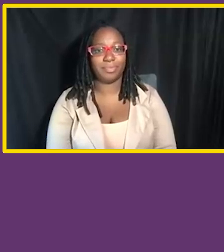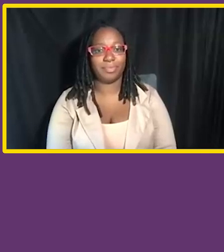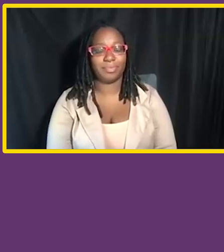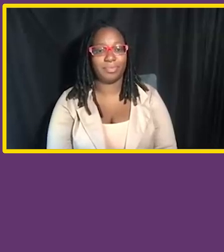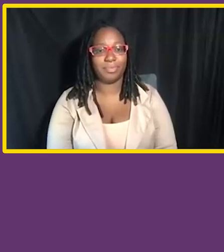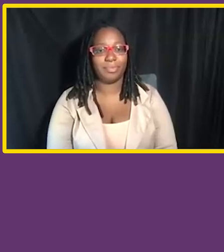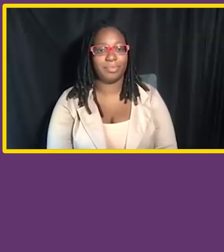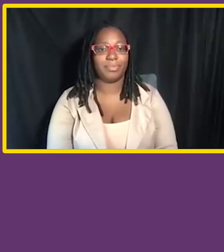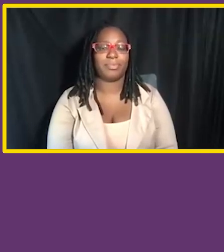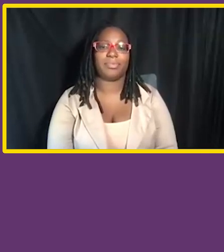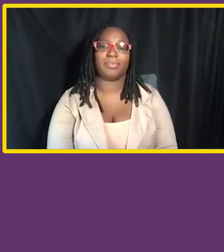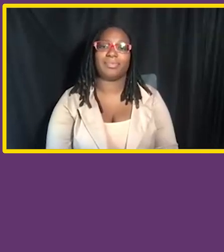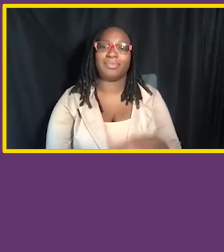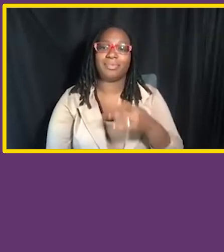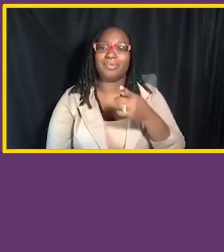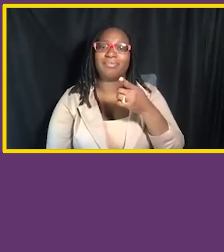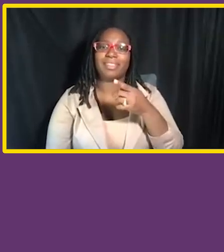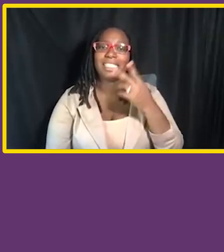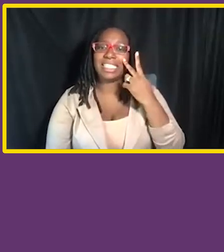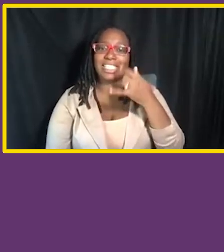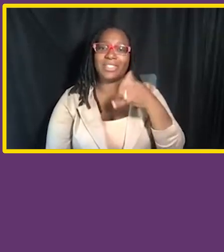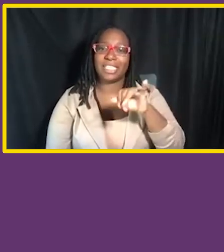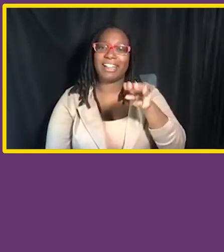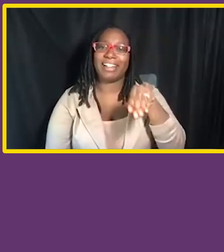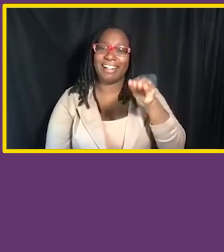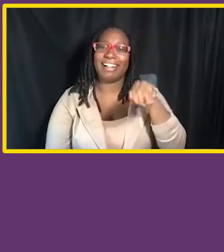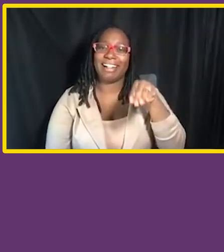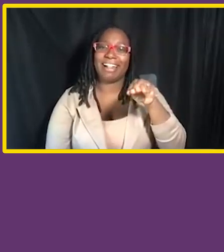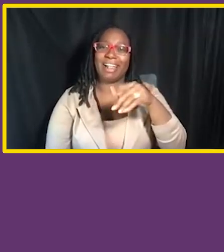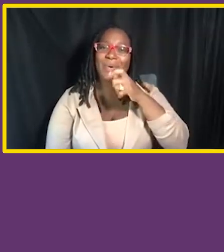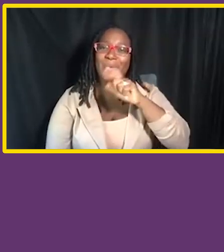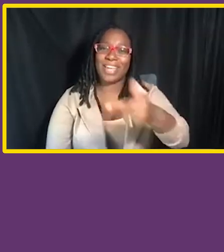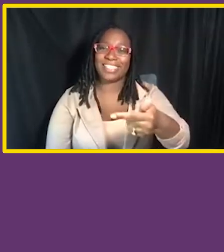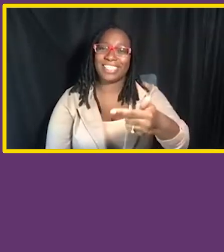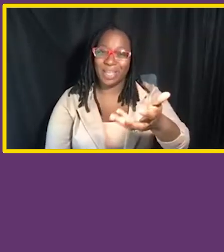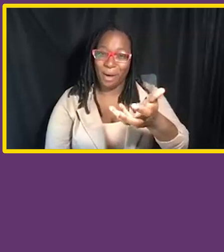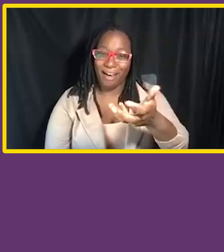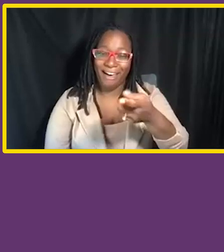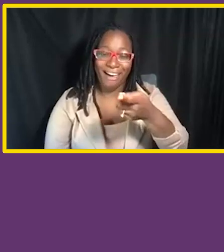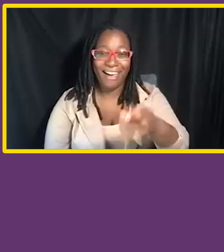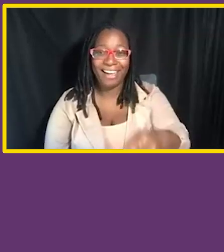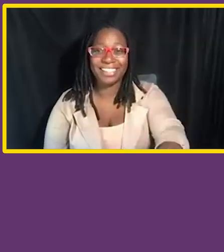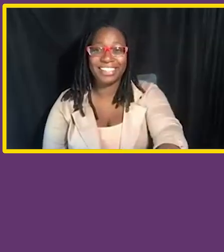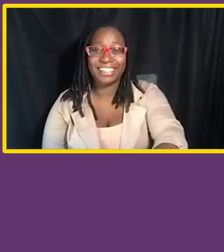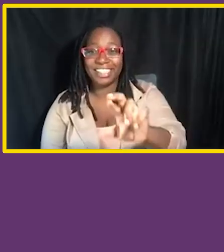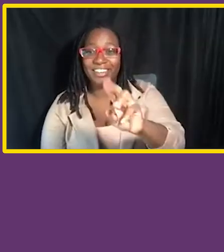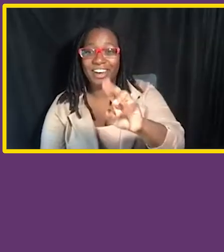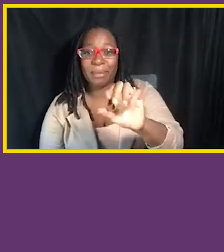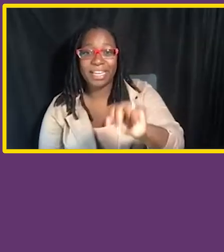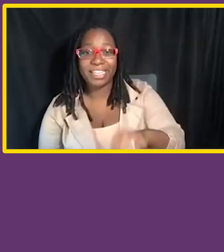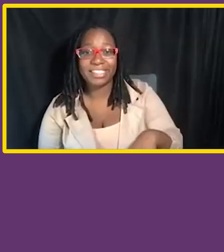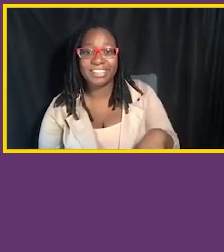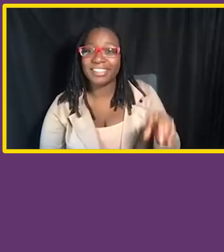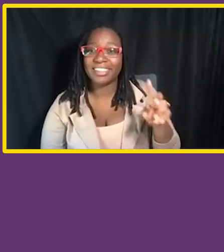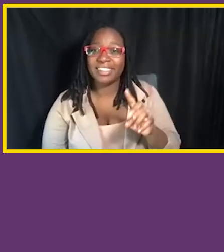This is Lindsay. You're still shaking your head, so I'm leaning back. I'm letting you who wants to go next? Dr. Eliana, Robin?